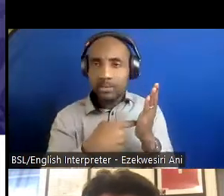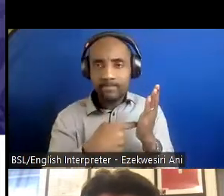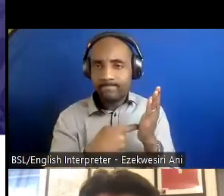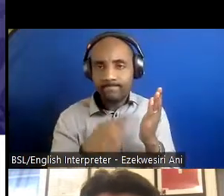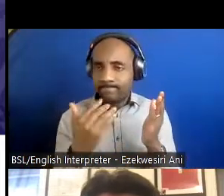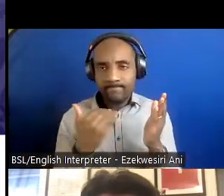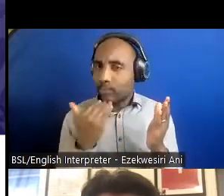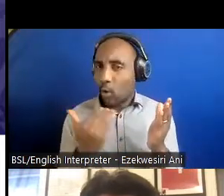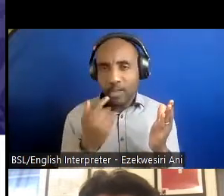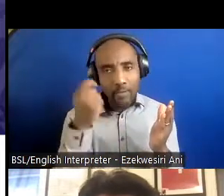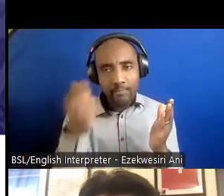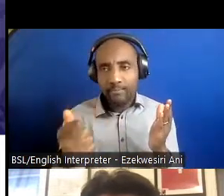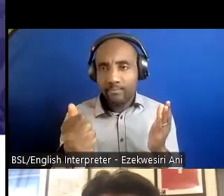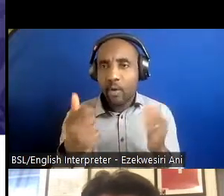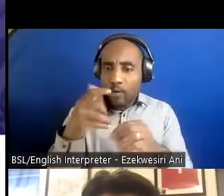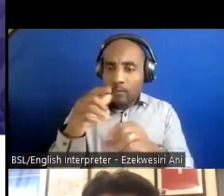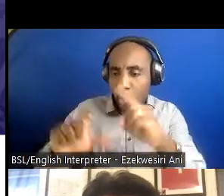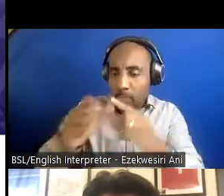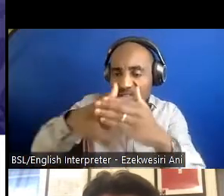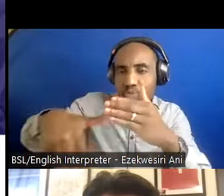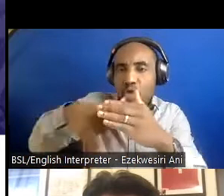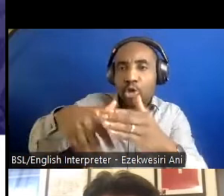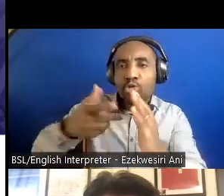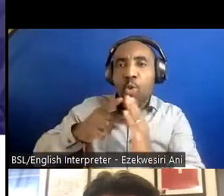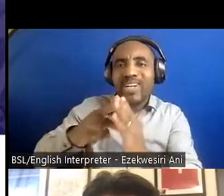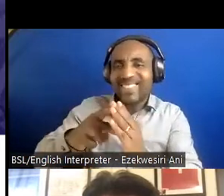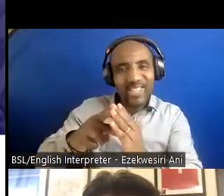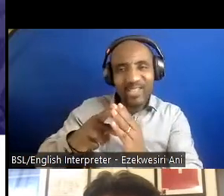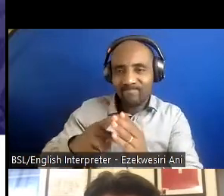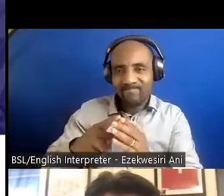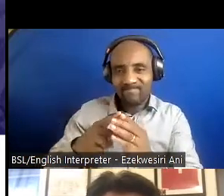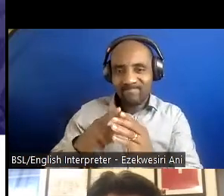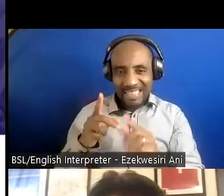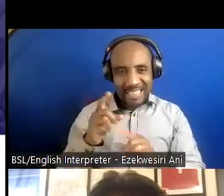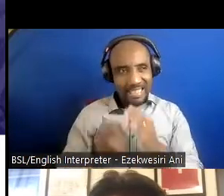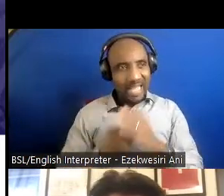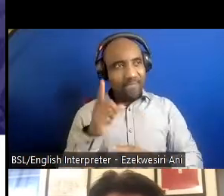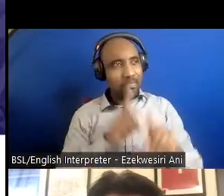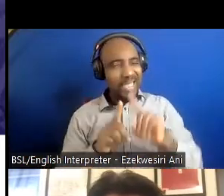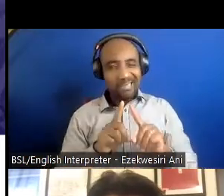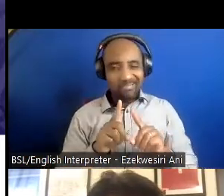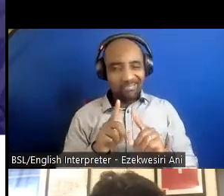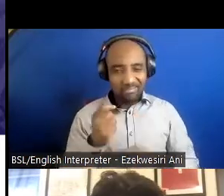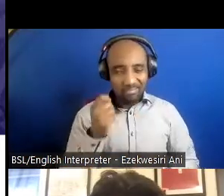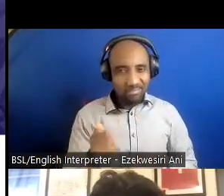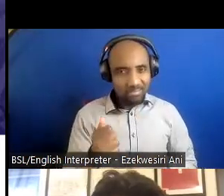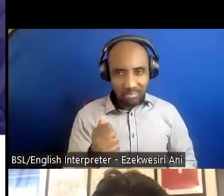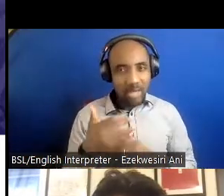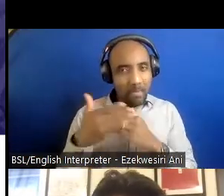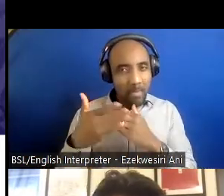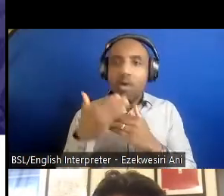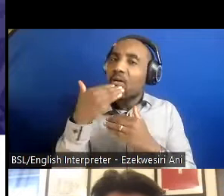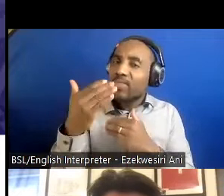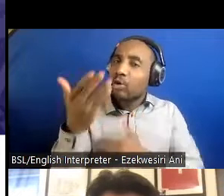the community grassroots organisations on this summit and event today. So I thank you for your